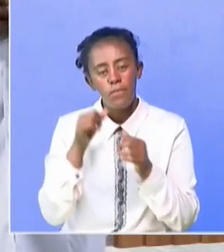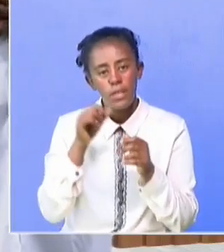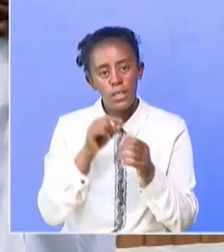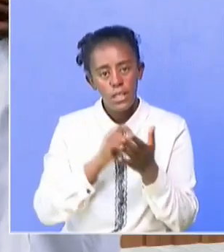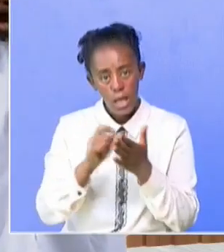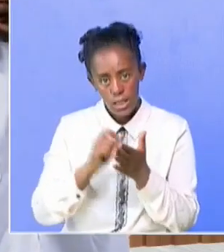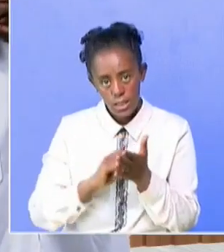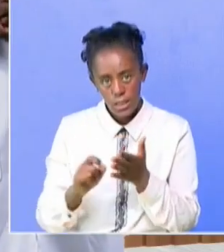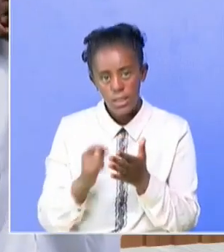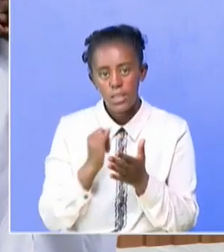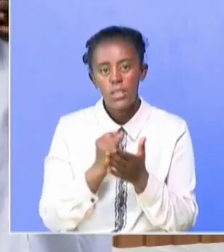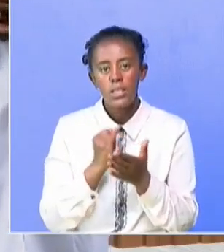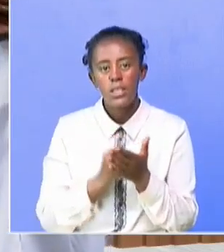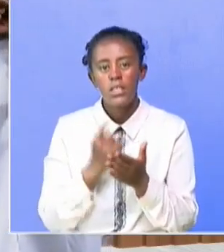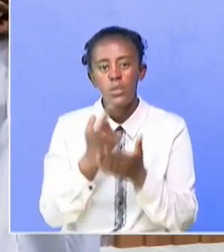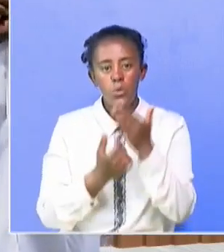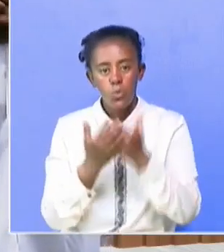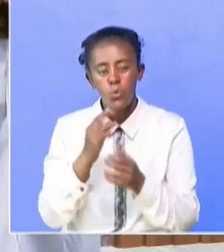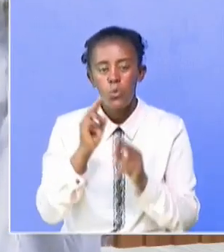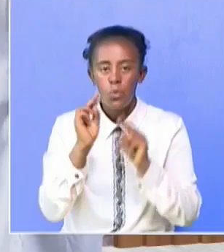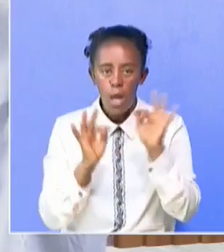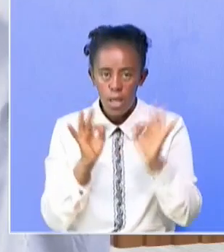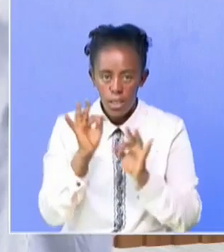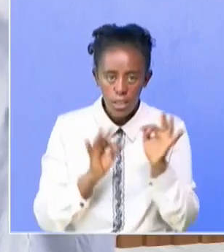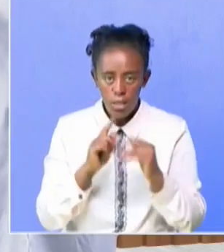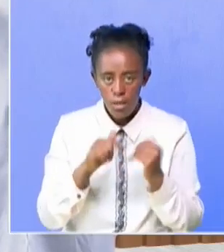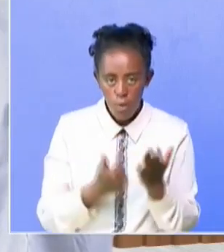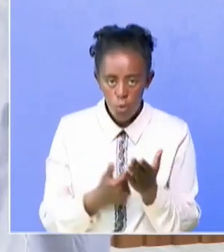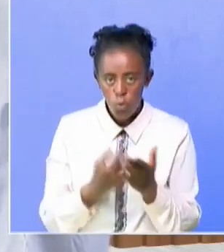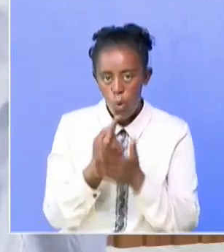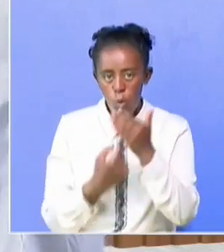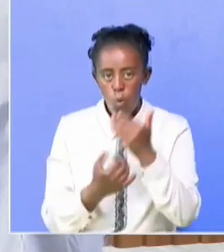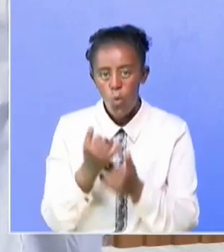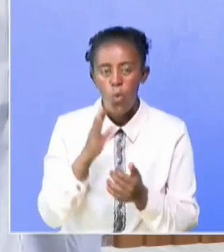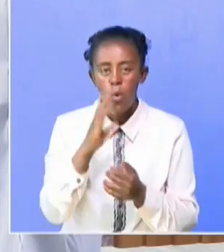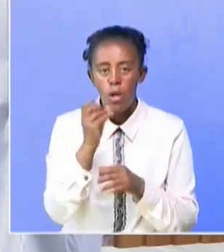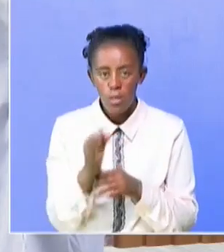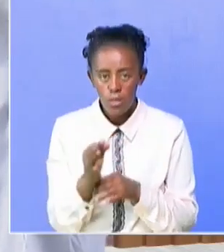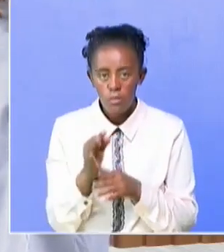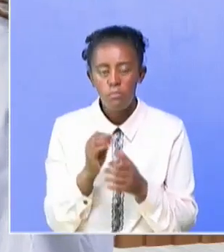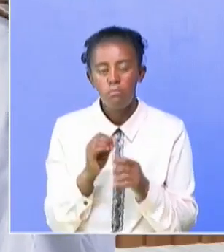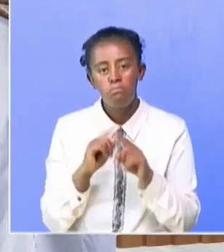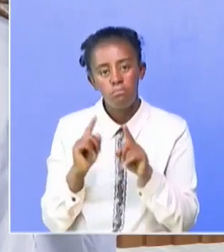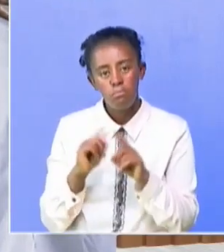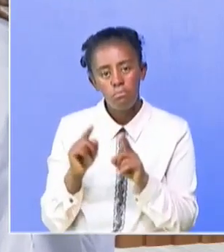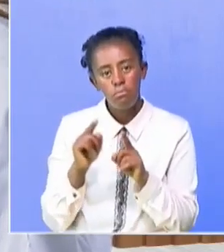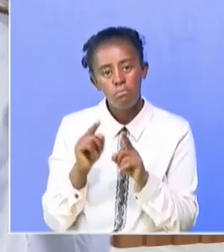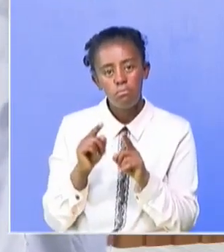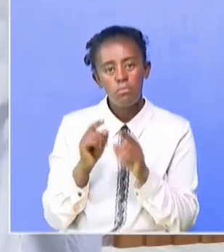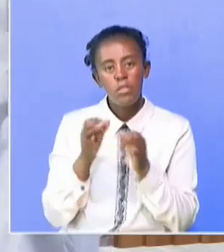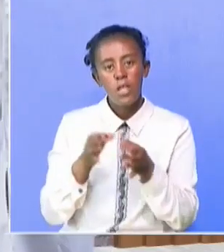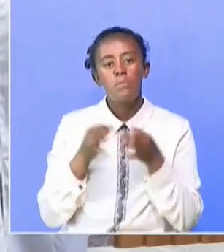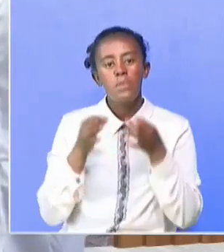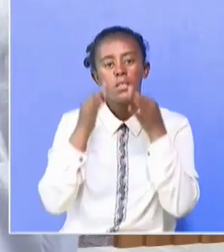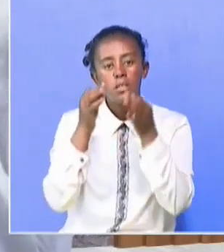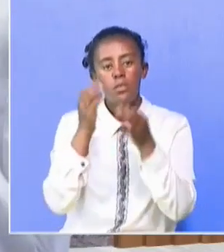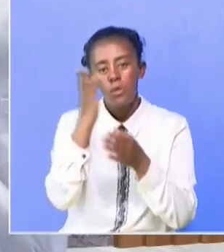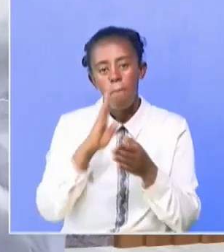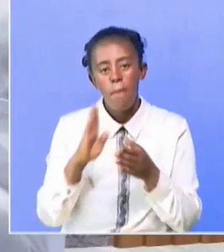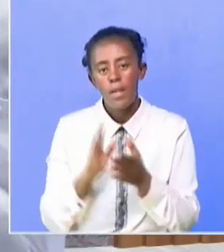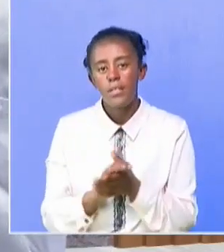talking about, or it's narrating about, only a kind of message that you want to transmit to somebody